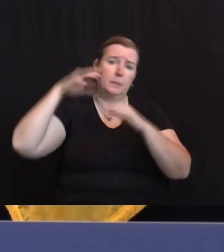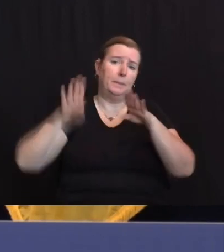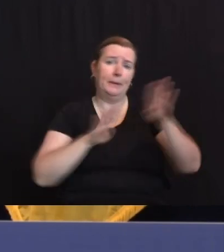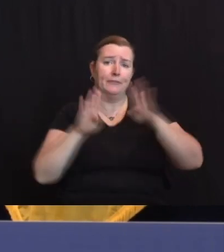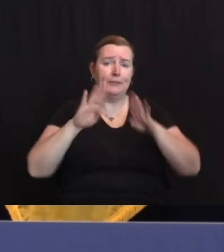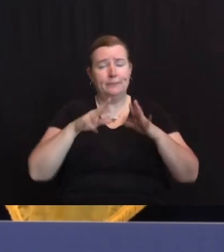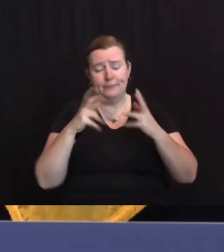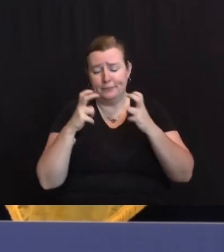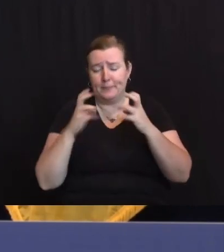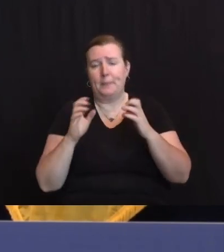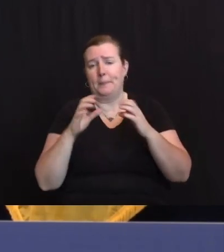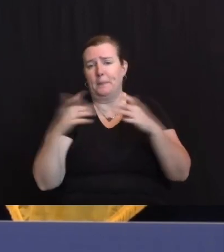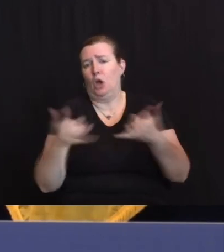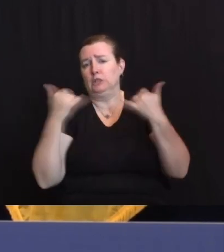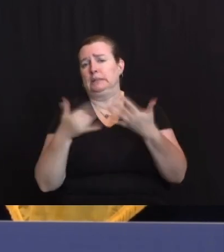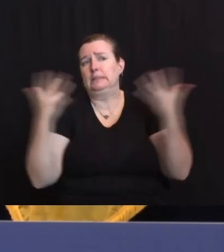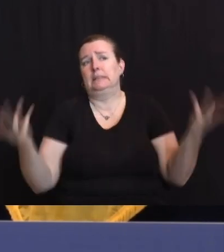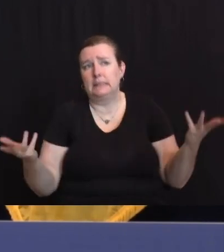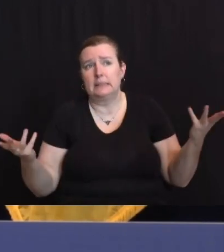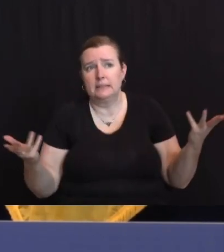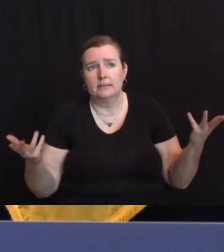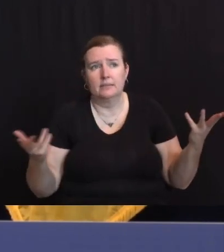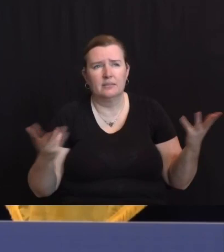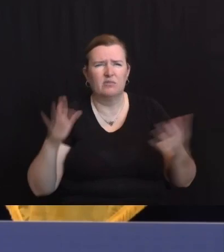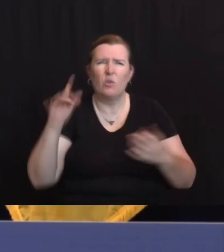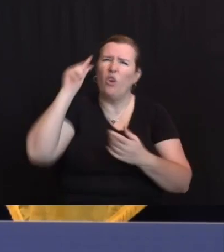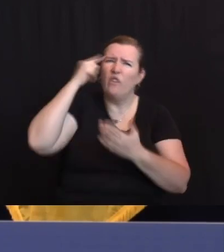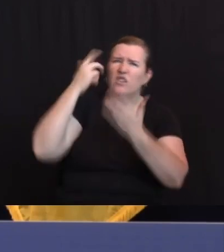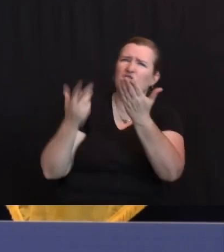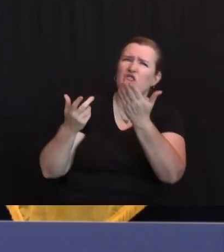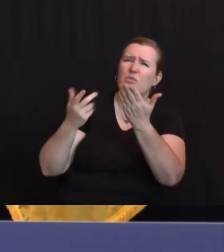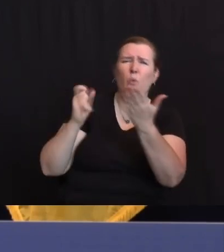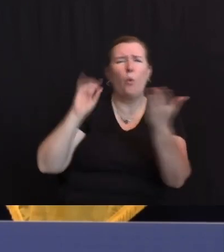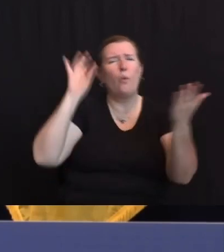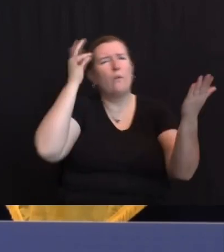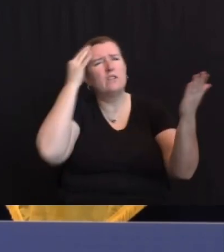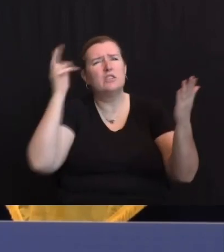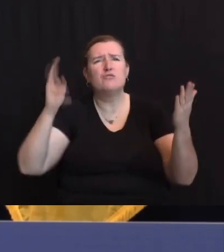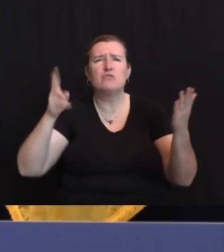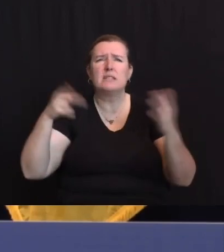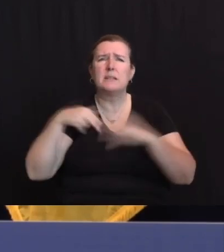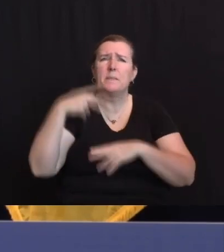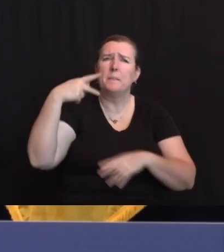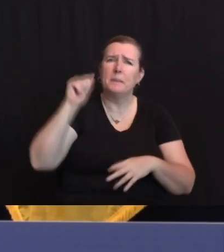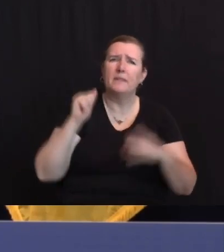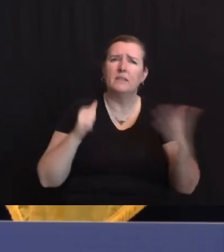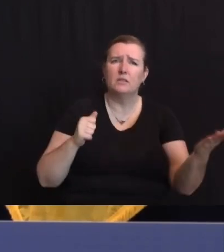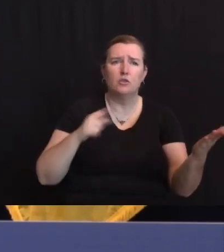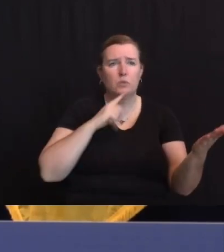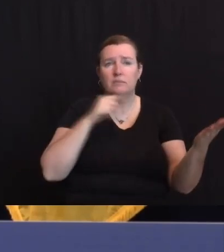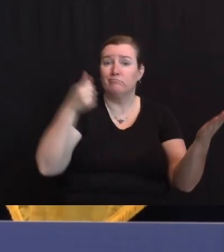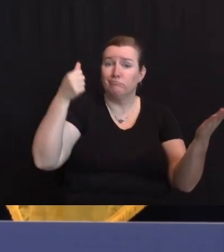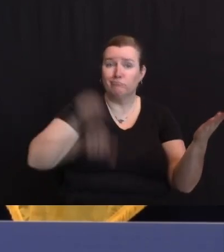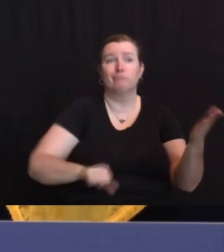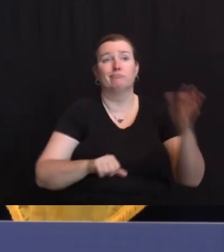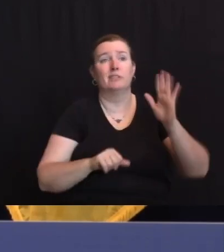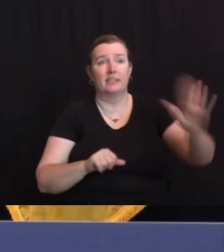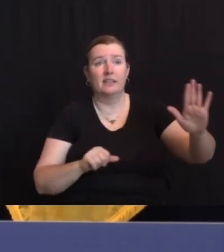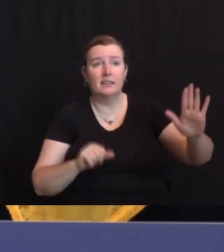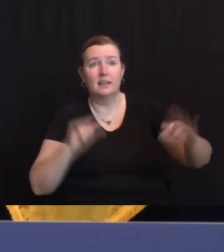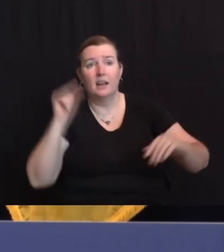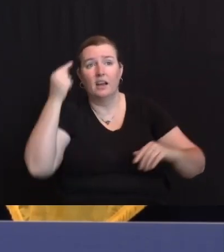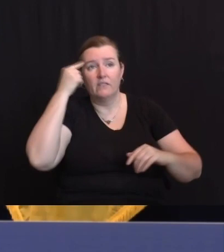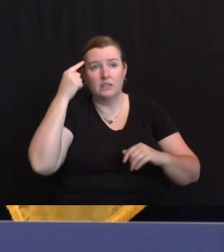And then, Governor, as you're well aware, a federal judge in Pennsylvania recently struck down their governor's pandemic